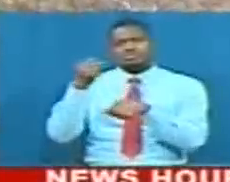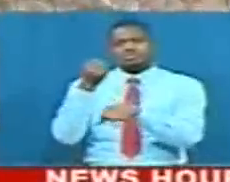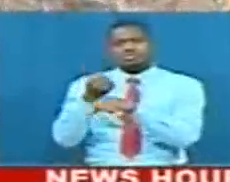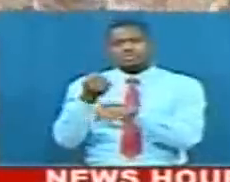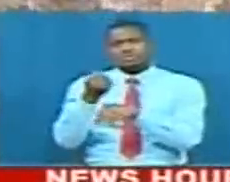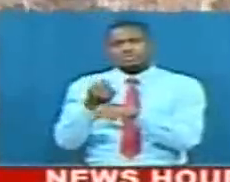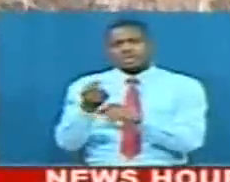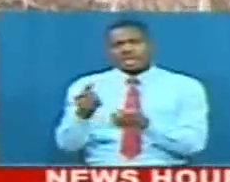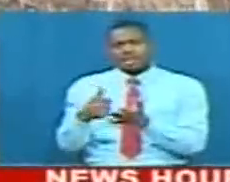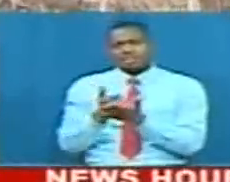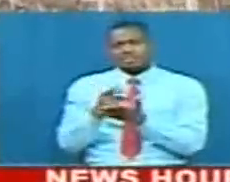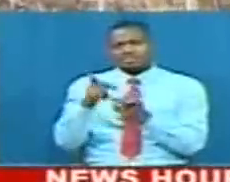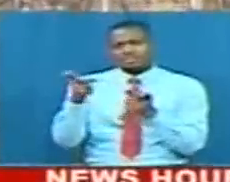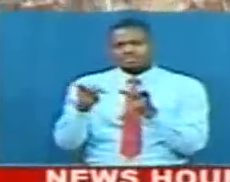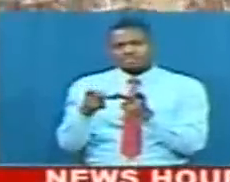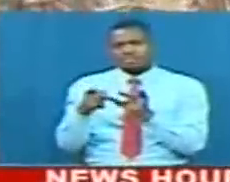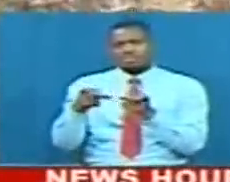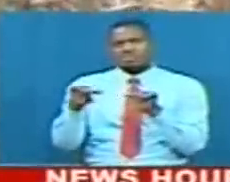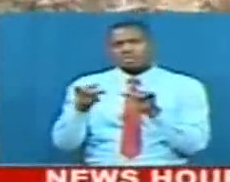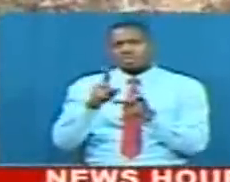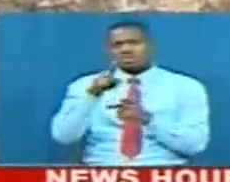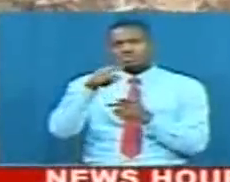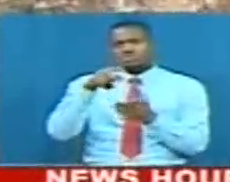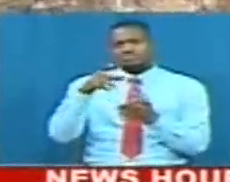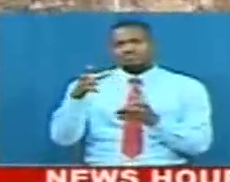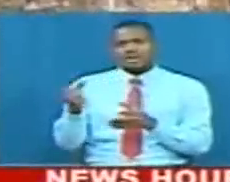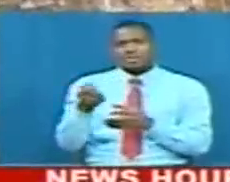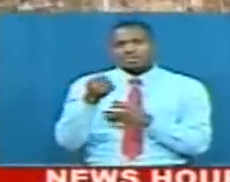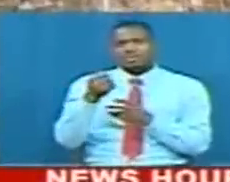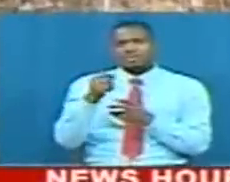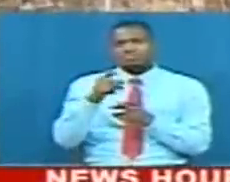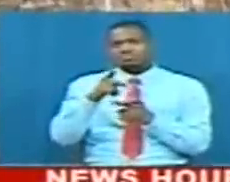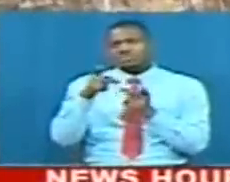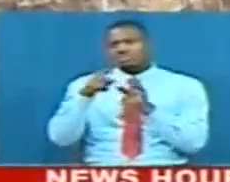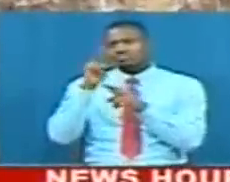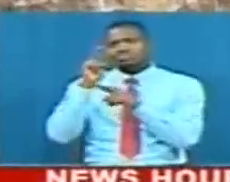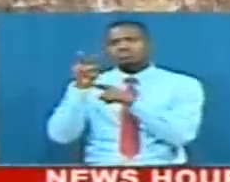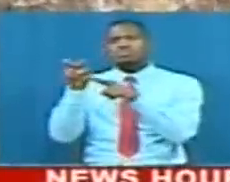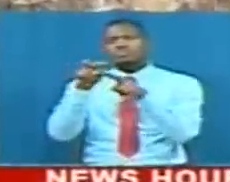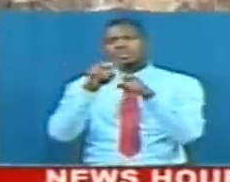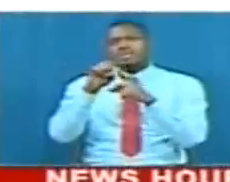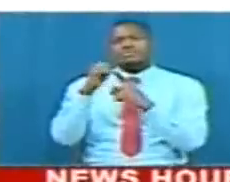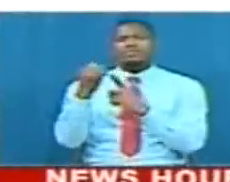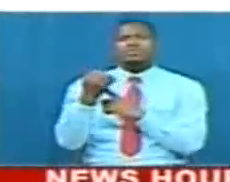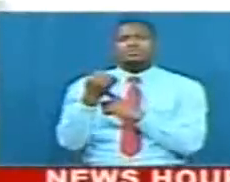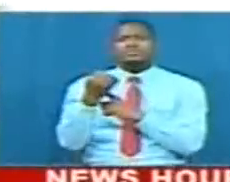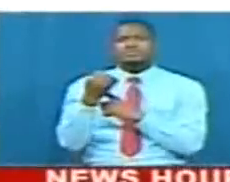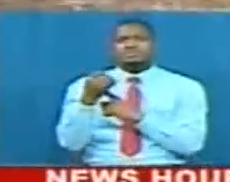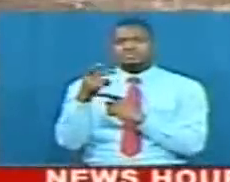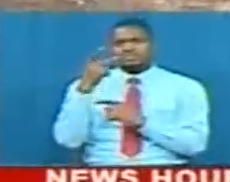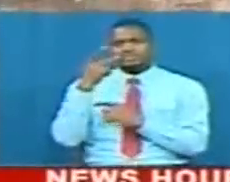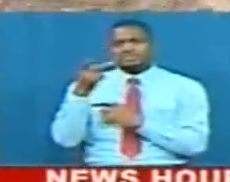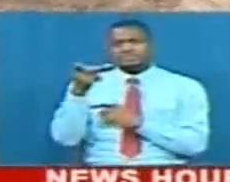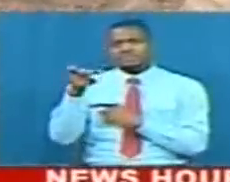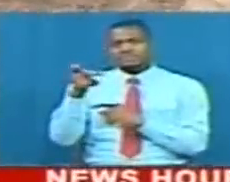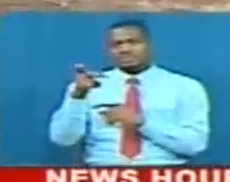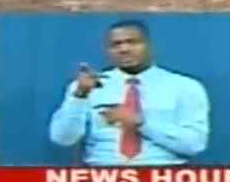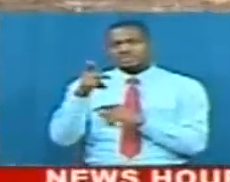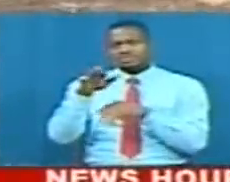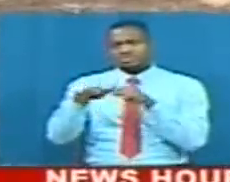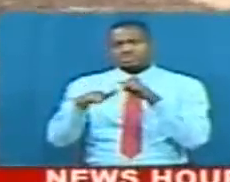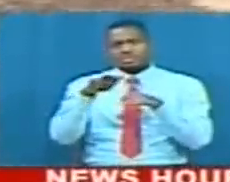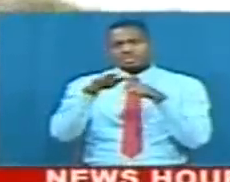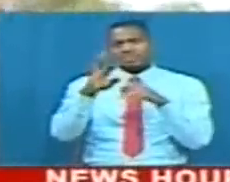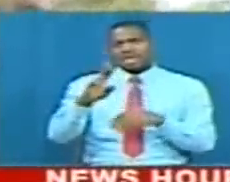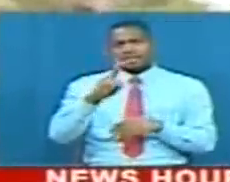placing stones to elevate the position from where he was to take a panoramic view of the environment. And you can see that this has